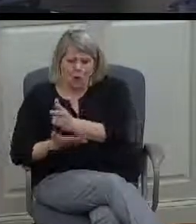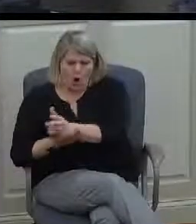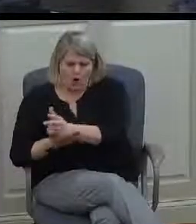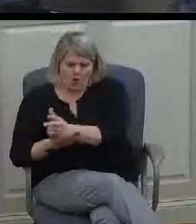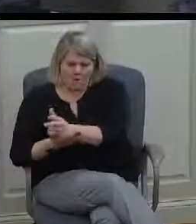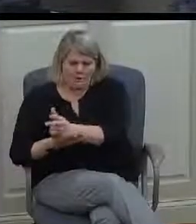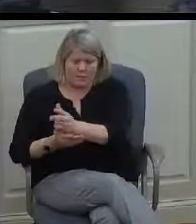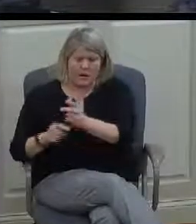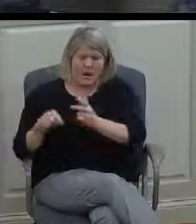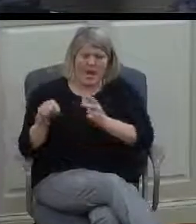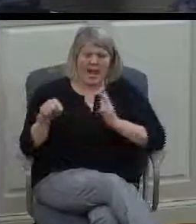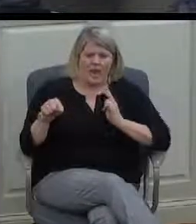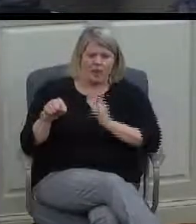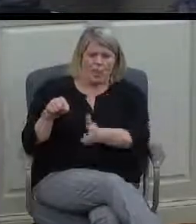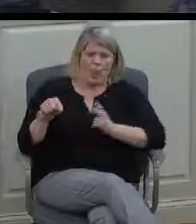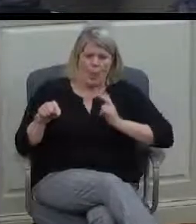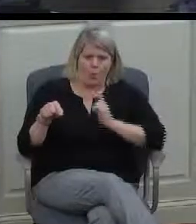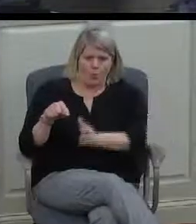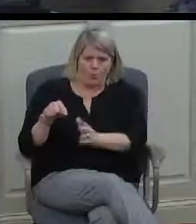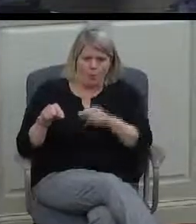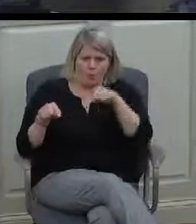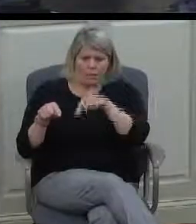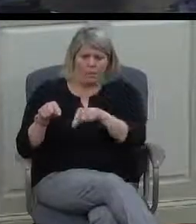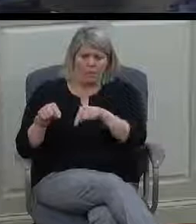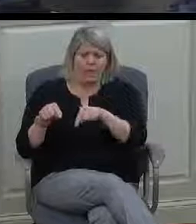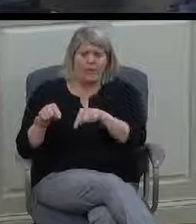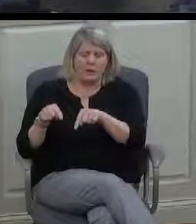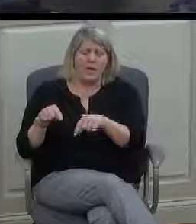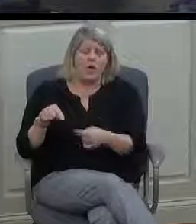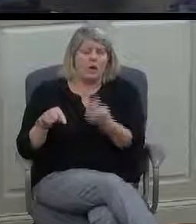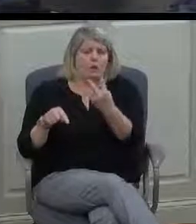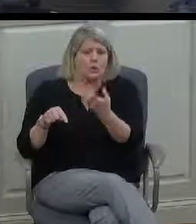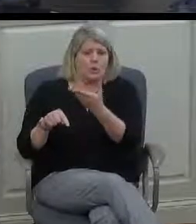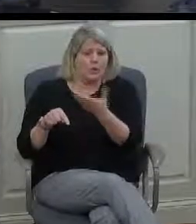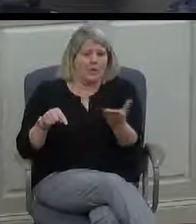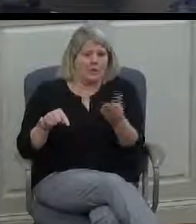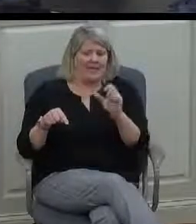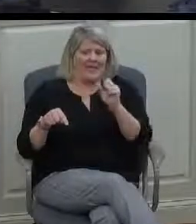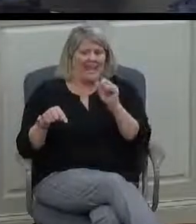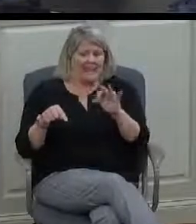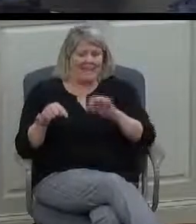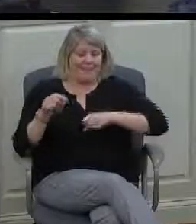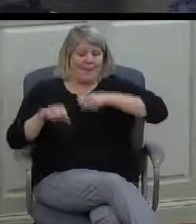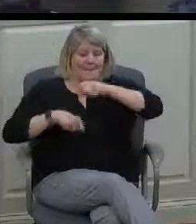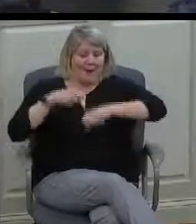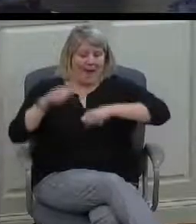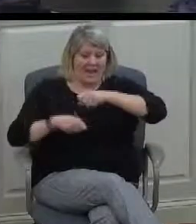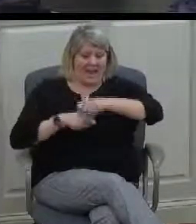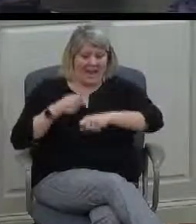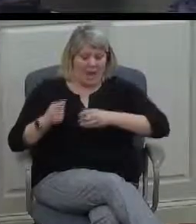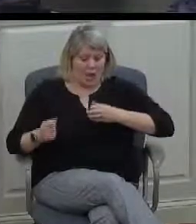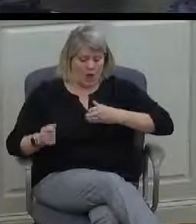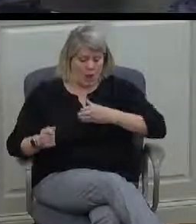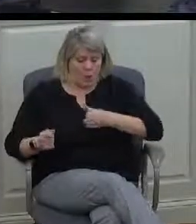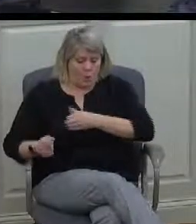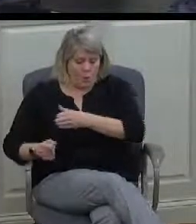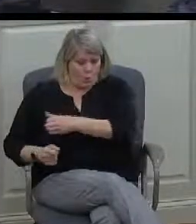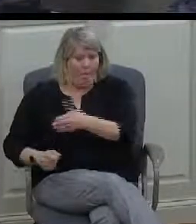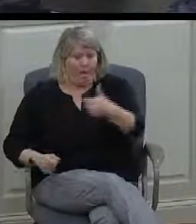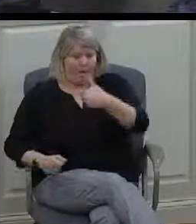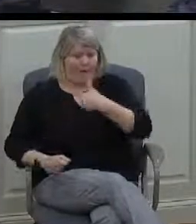roadway. Two things there. Obviously, if a biker wants to ride down through there, he's got his own lane, her own